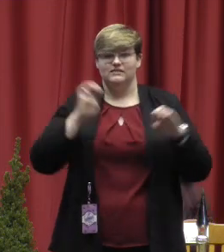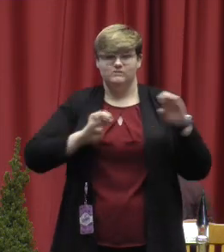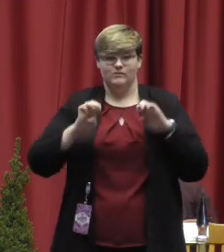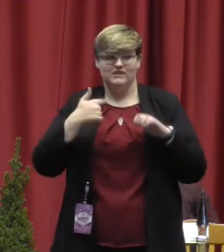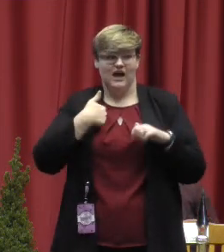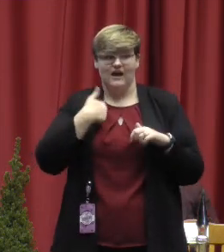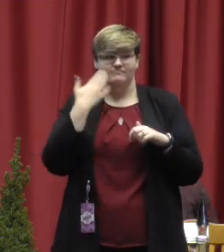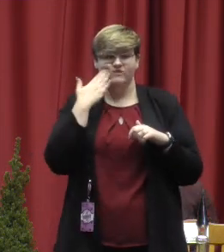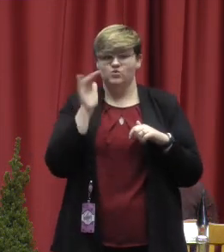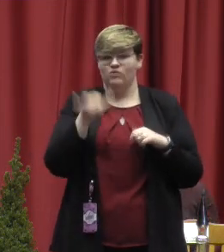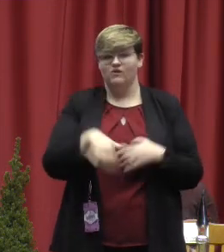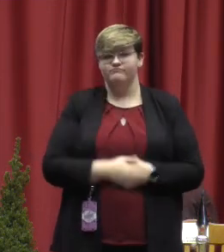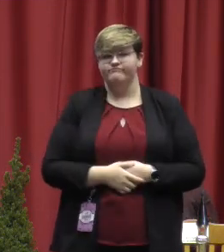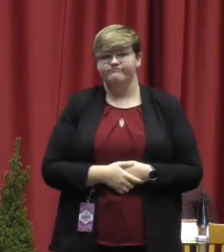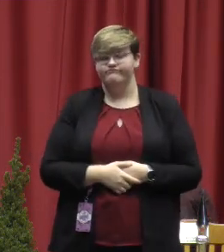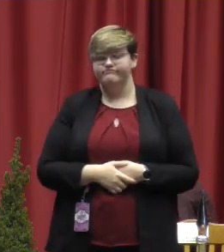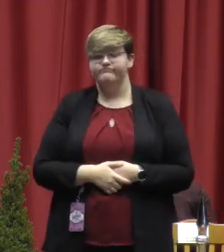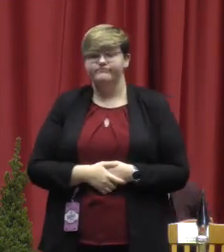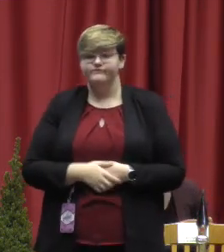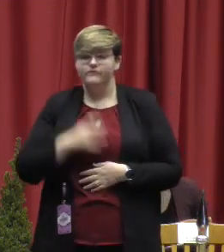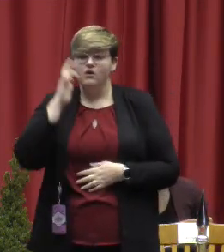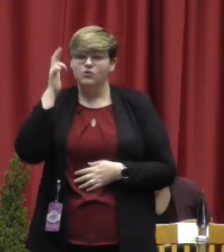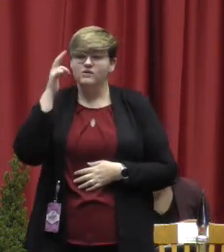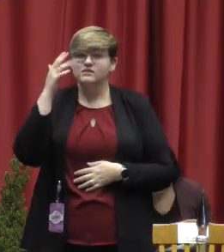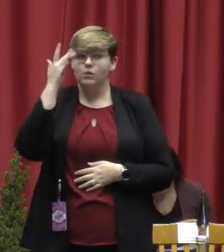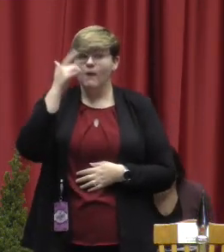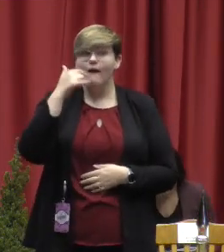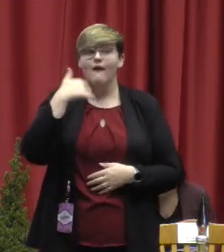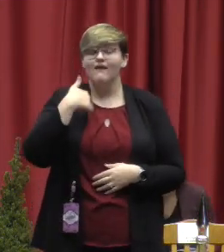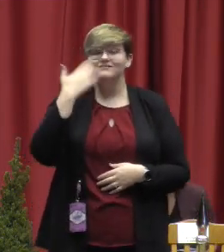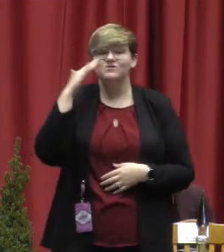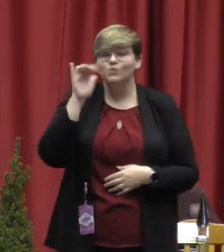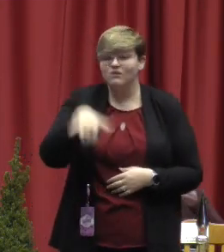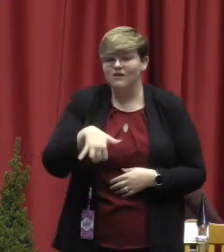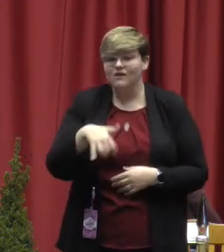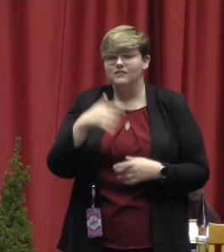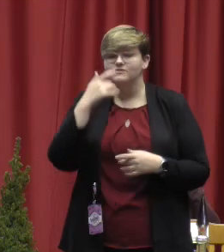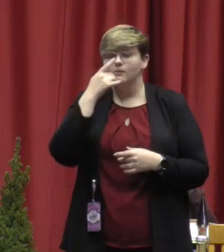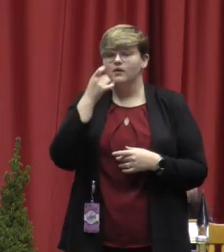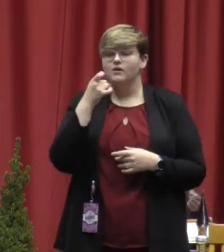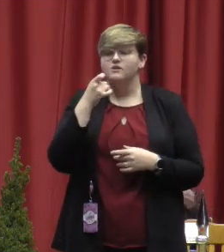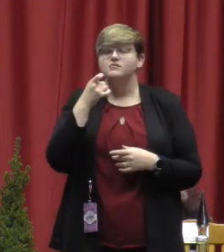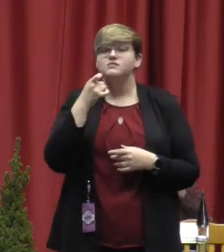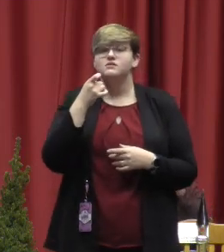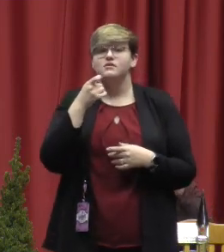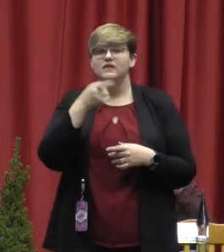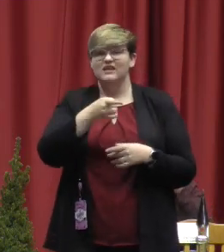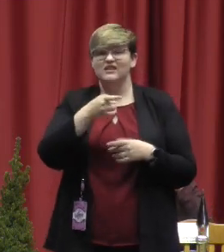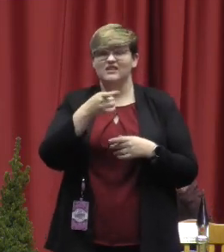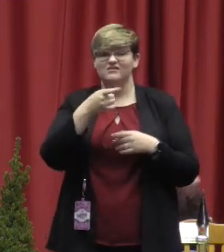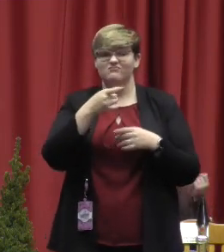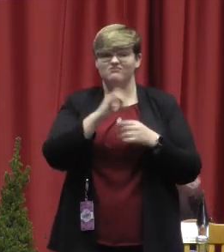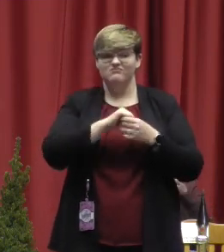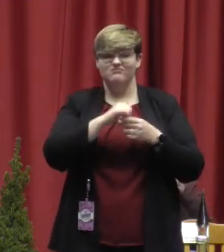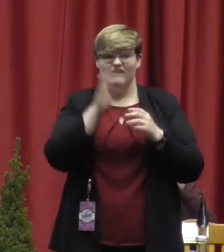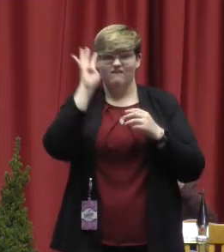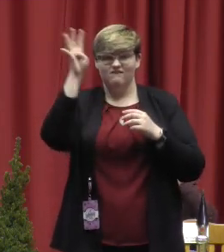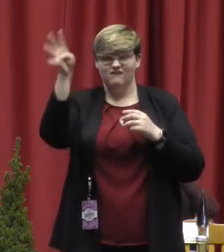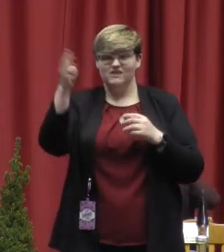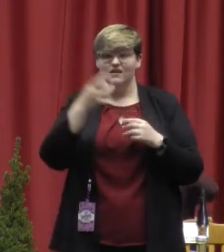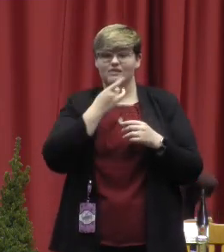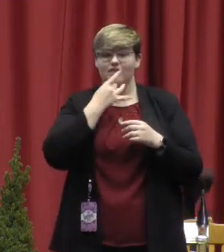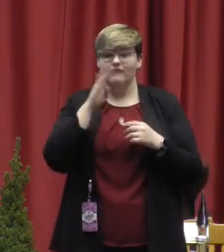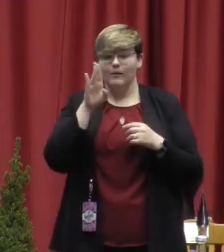I didn't know that. The reason I didn't know that is because on the 1,001st, he created the light bulb. Fall